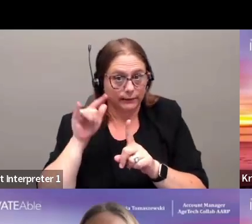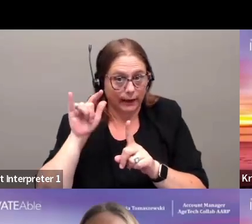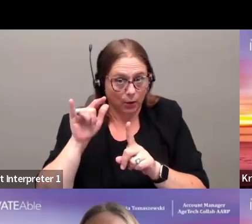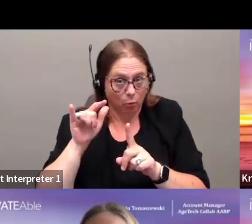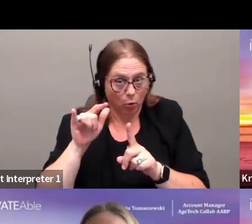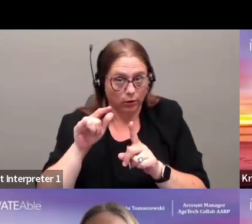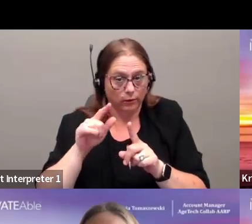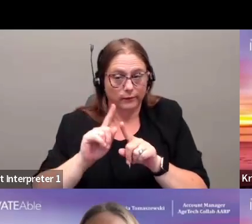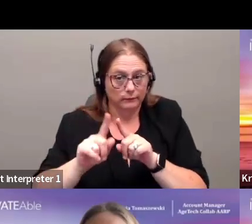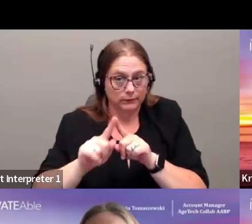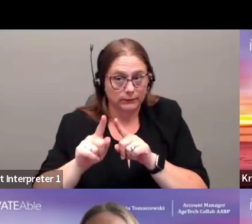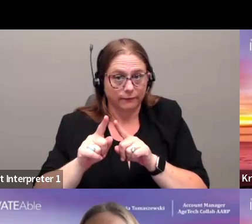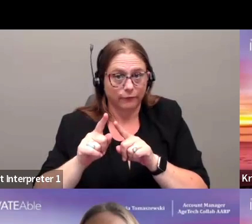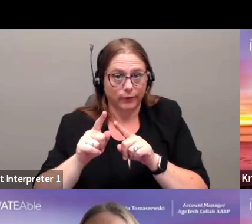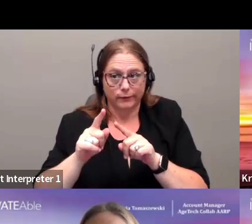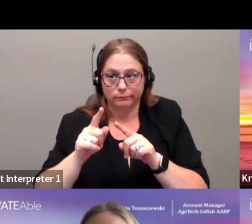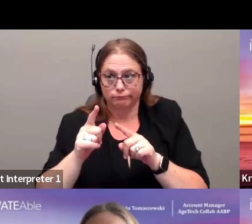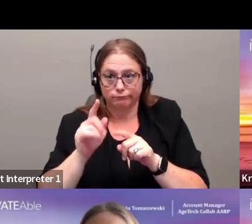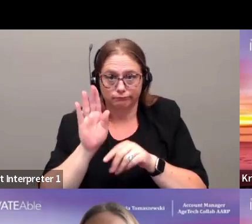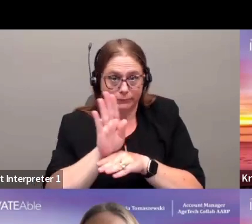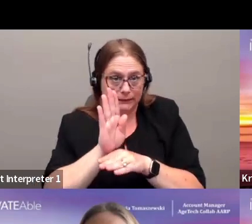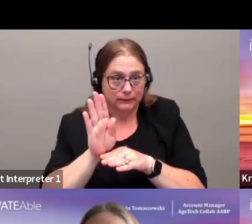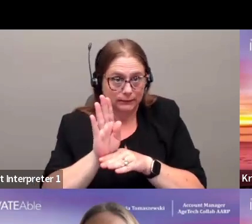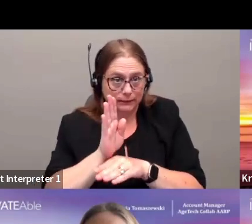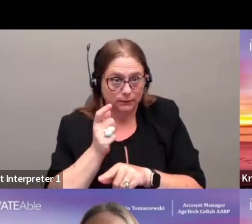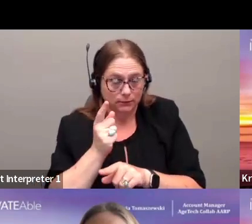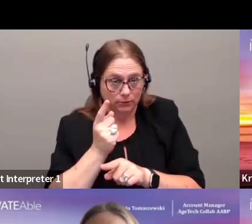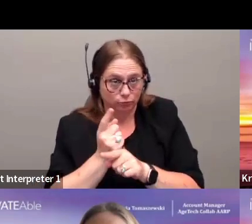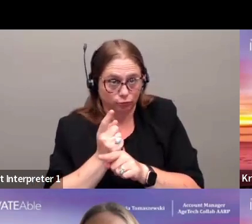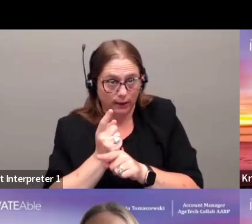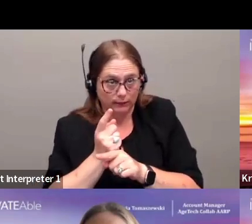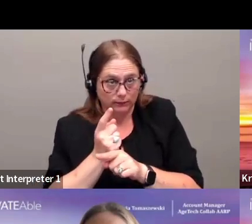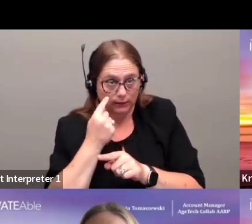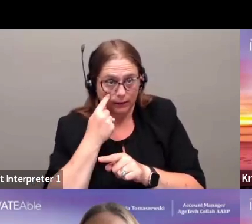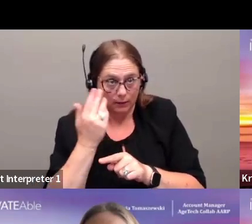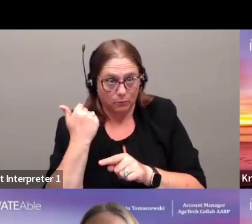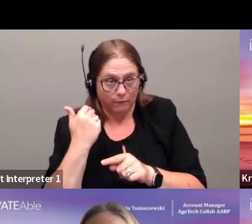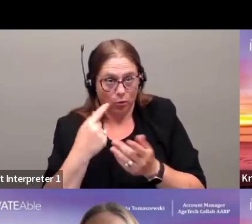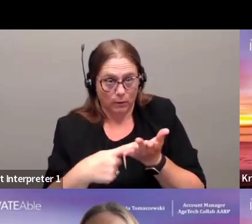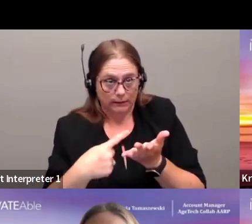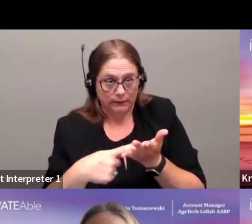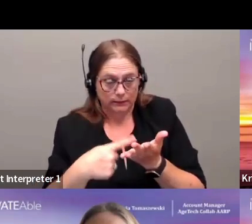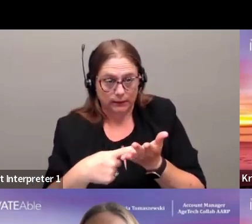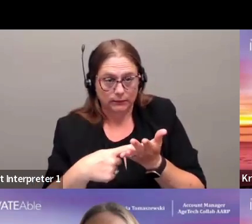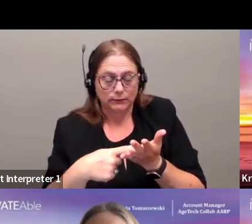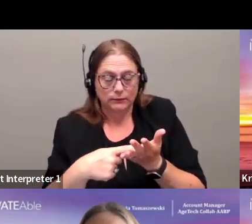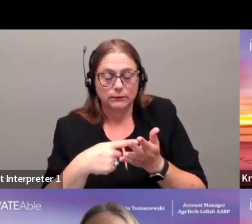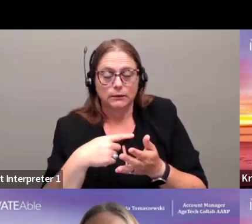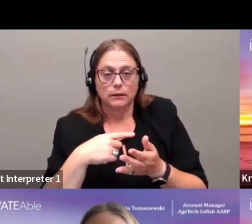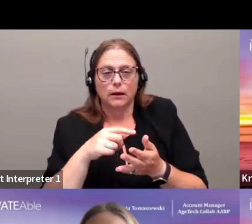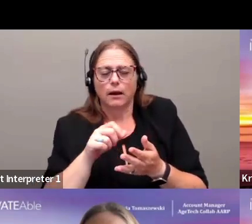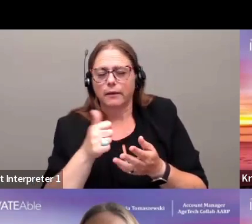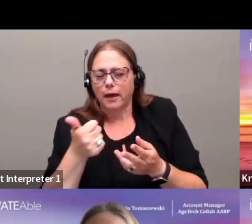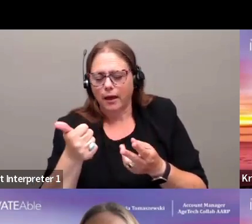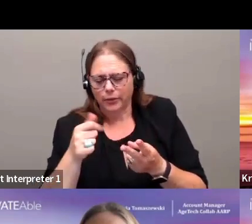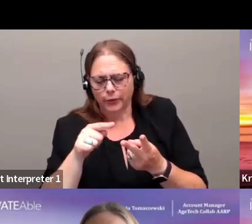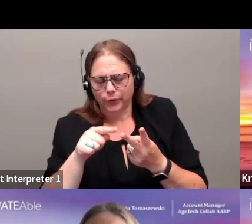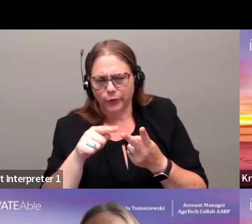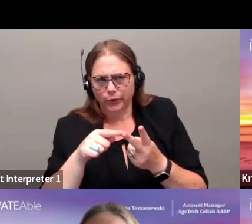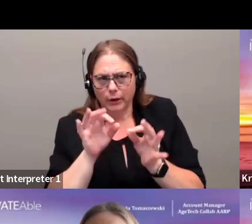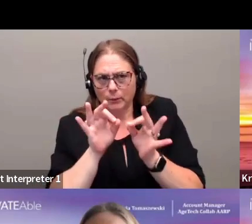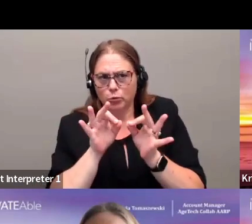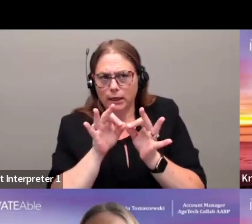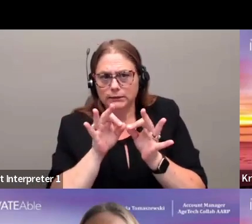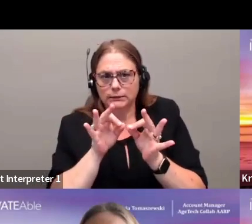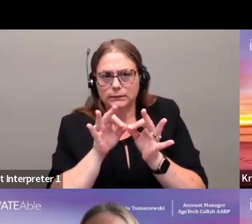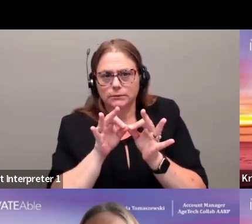different facilities. That's one thing that I think that we discussed. The other was that the price point was really